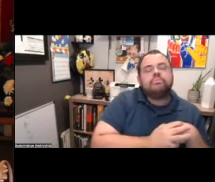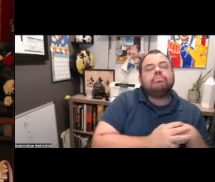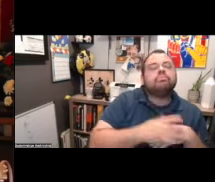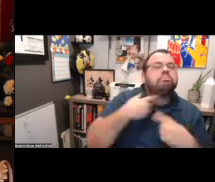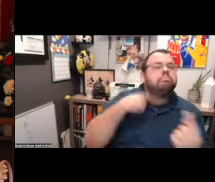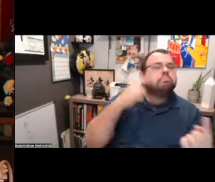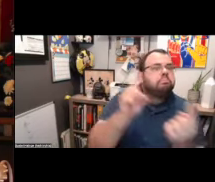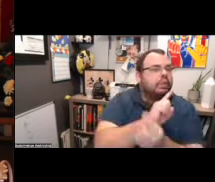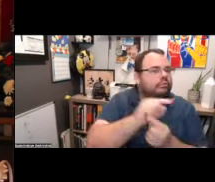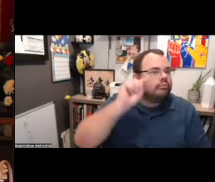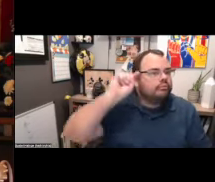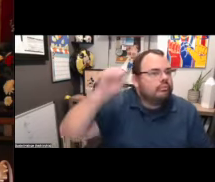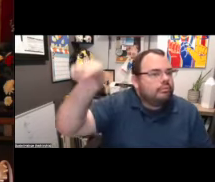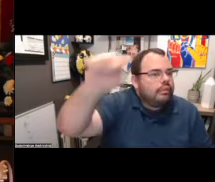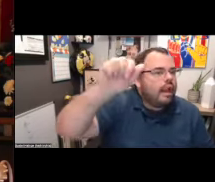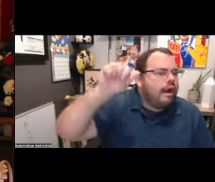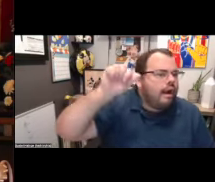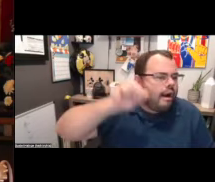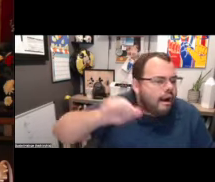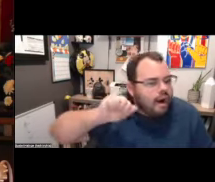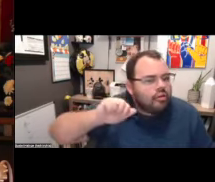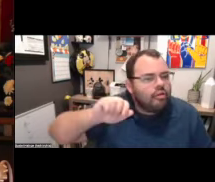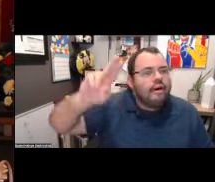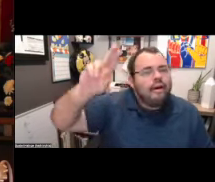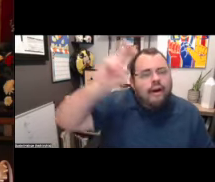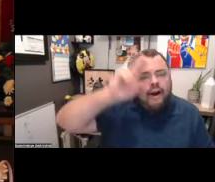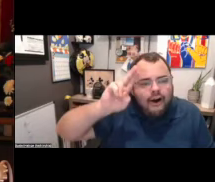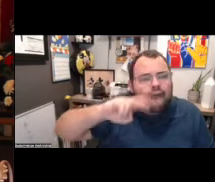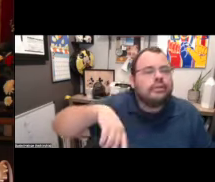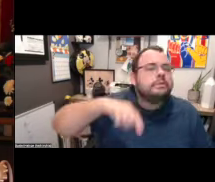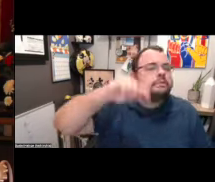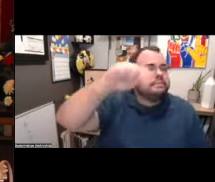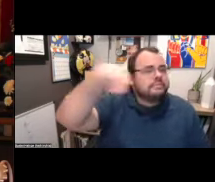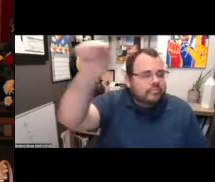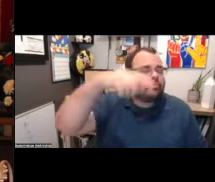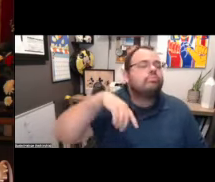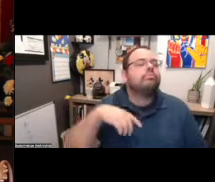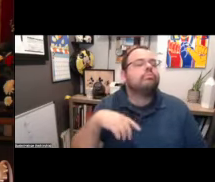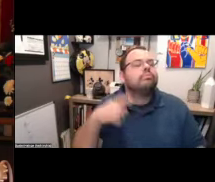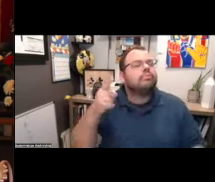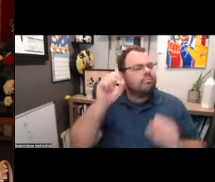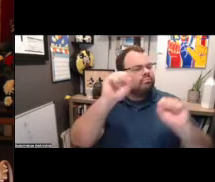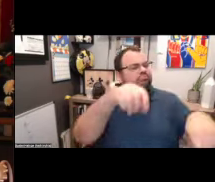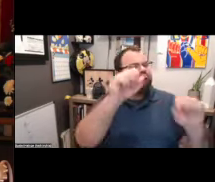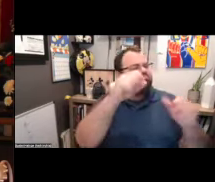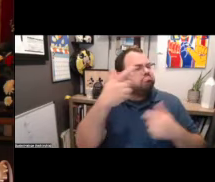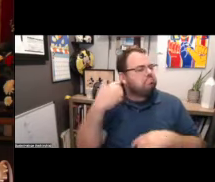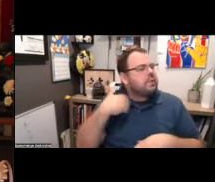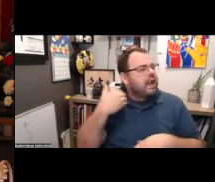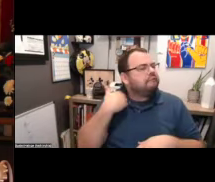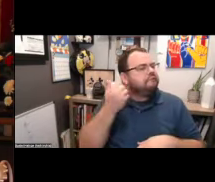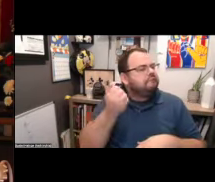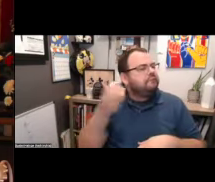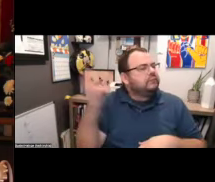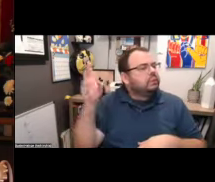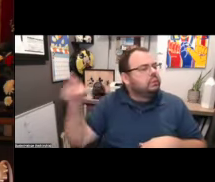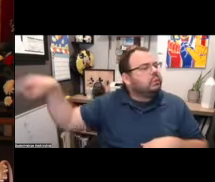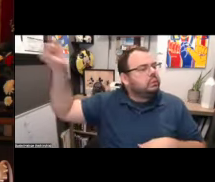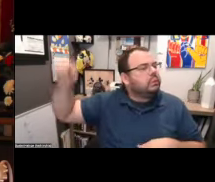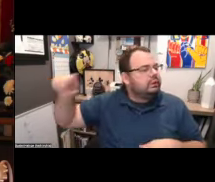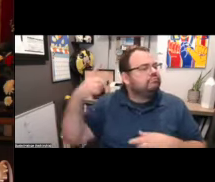When I met my father's side of the family, I met the aunts and the uncles of my dad's side of the